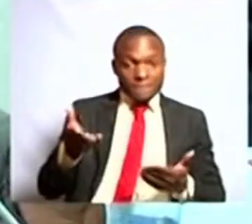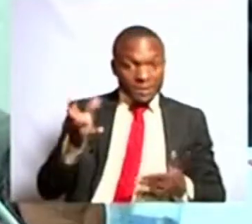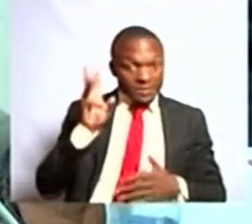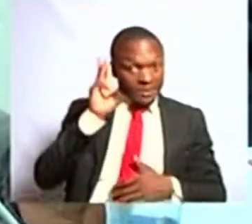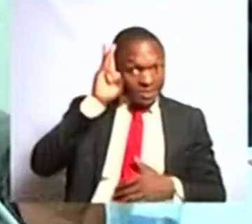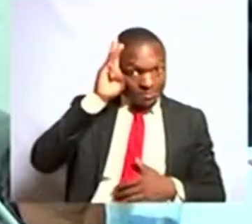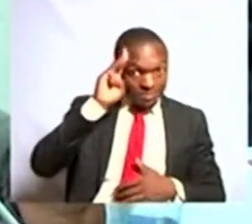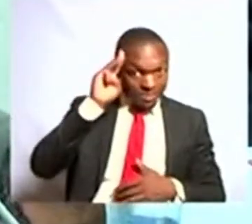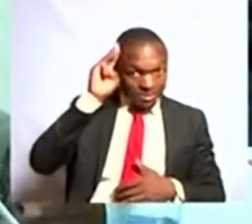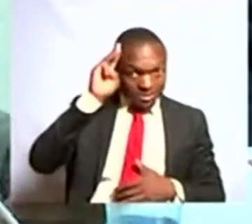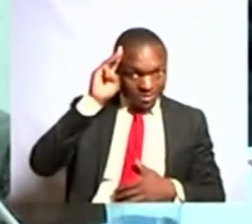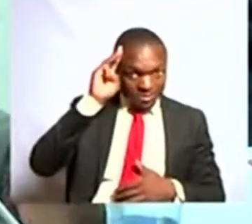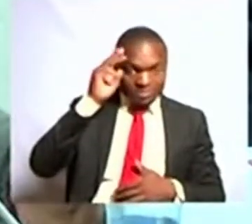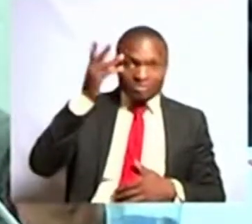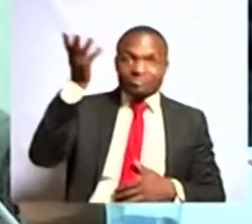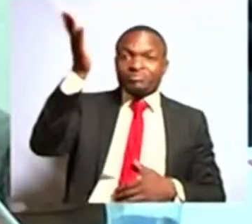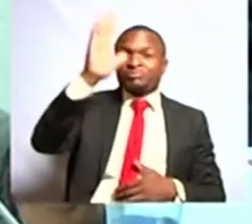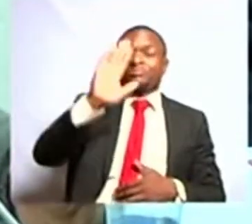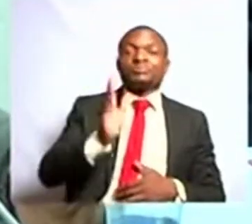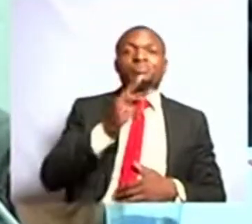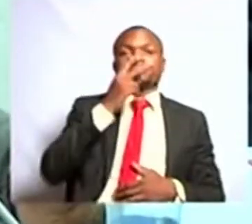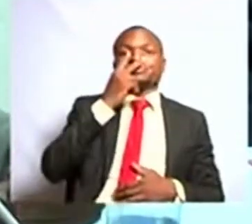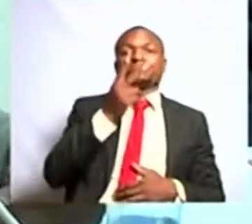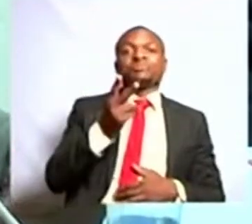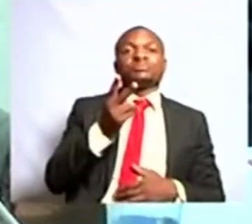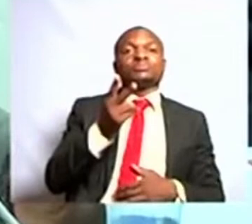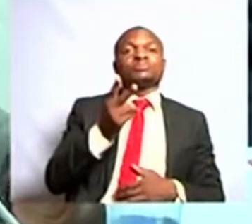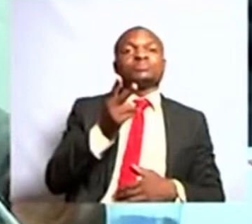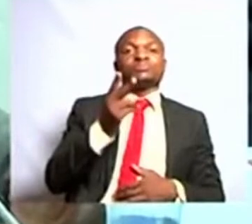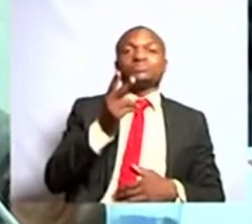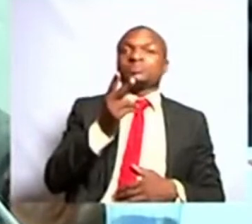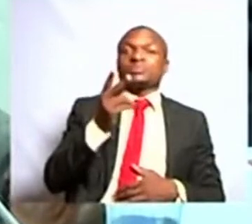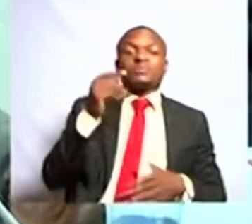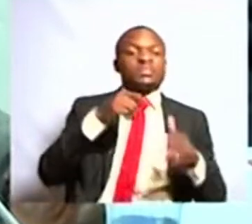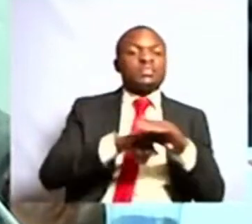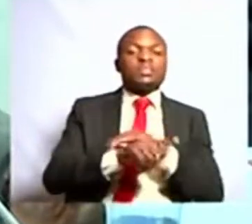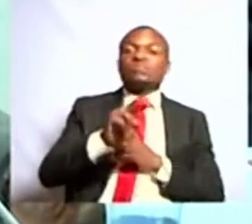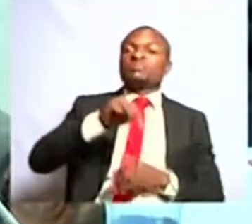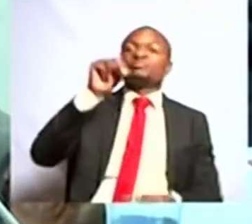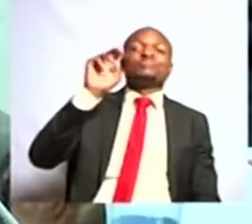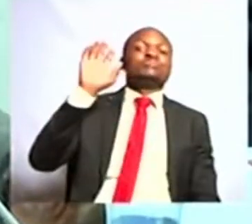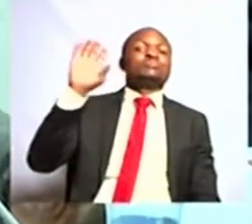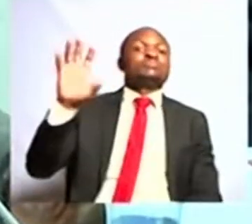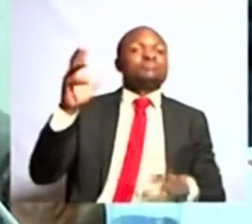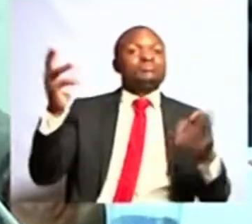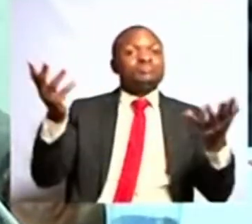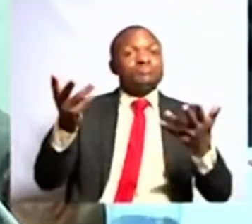ministry, which never saw its day in Northern Province.